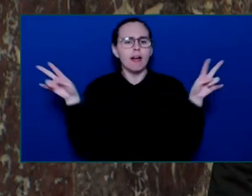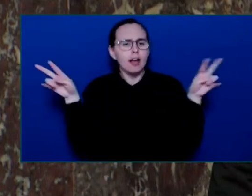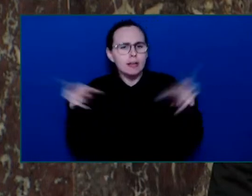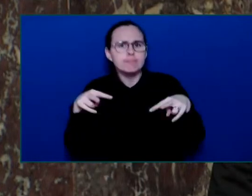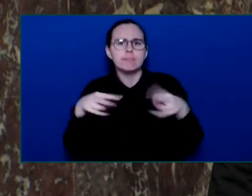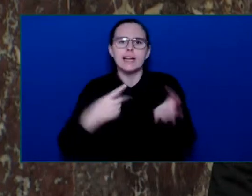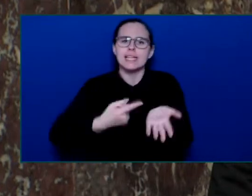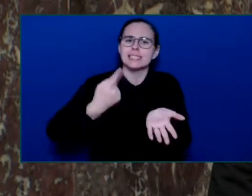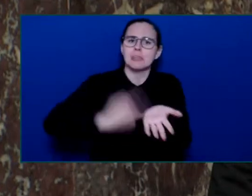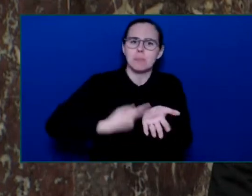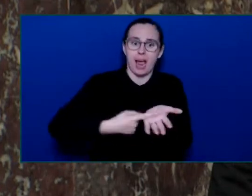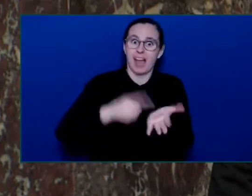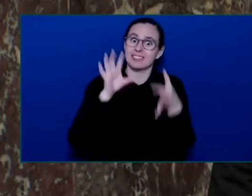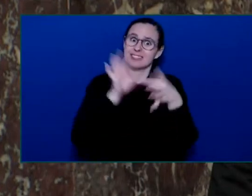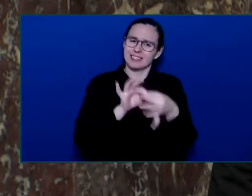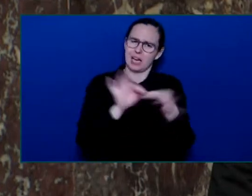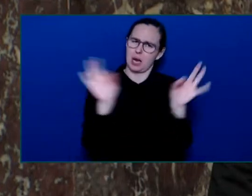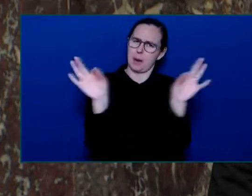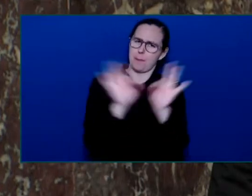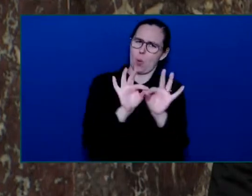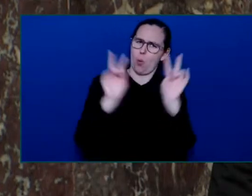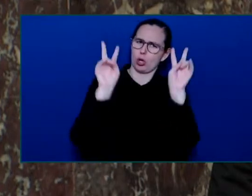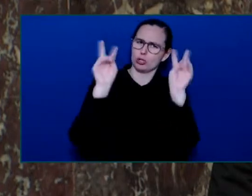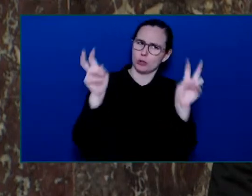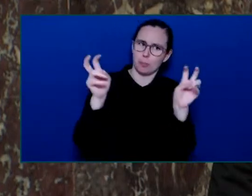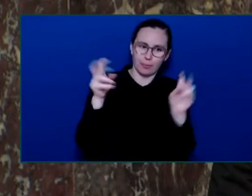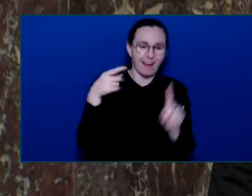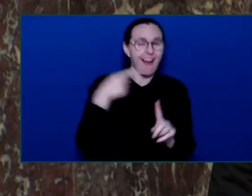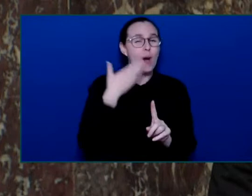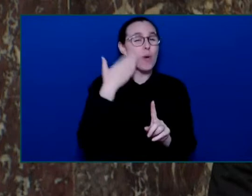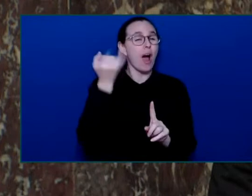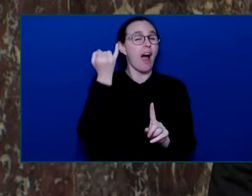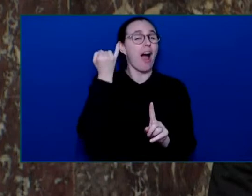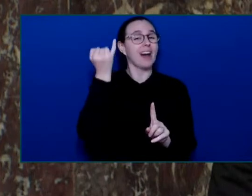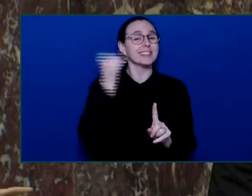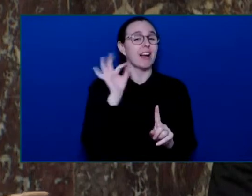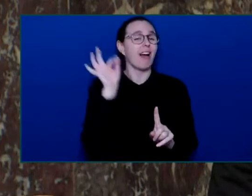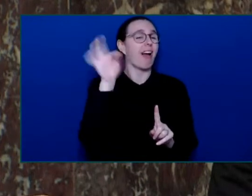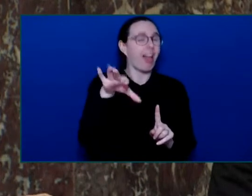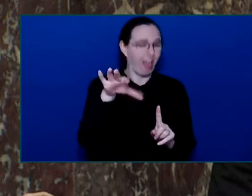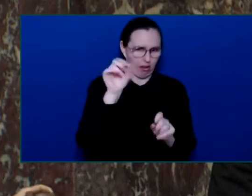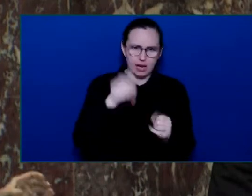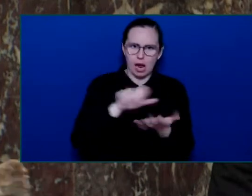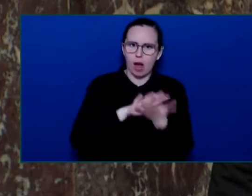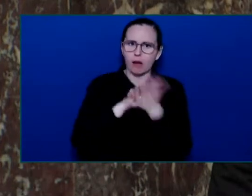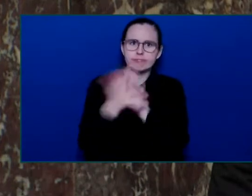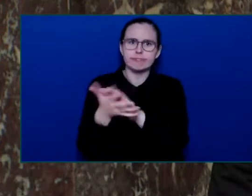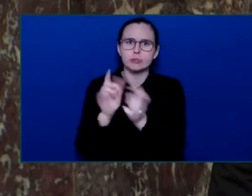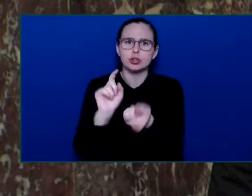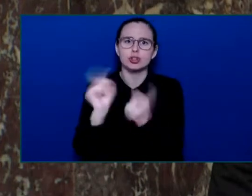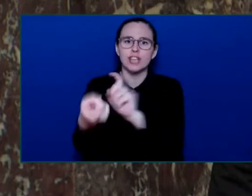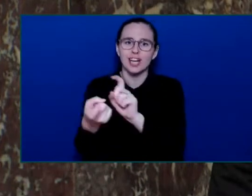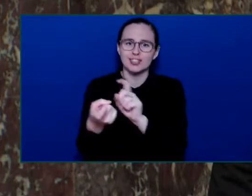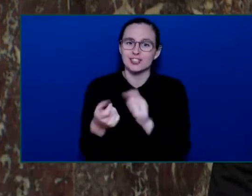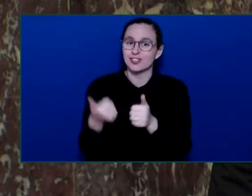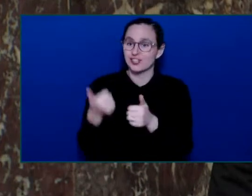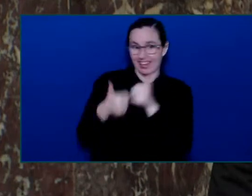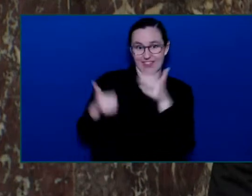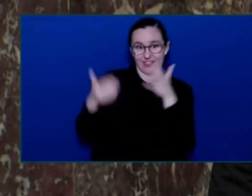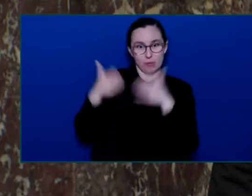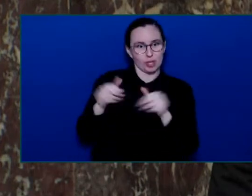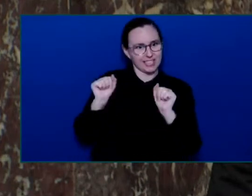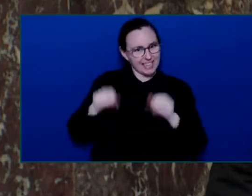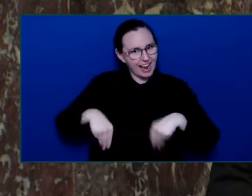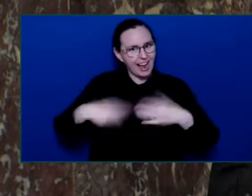from all of us, each and every one of us, and I look forward to where we go to from here. Thank you, Mr. Speaker.